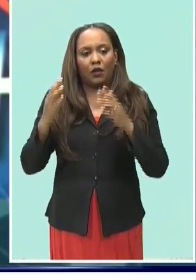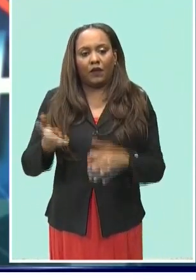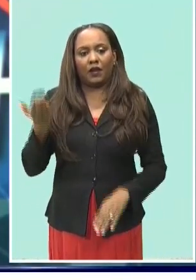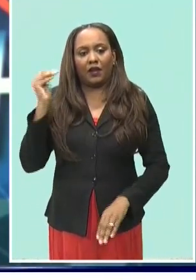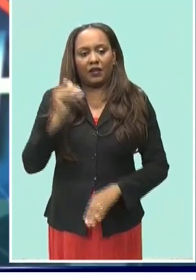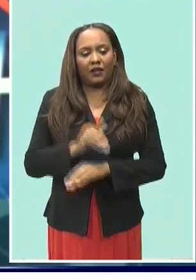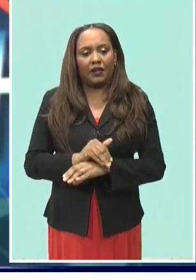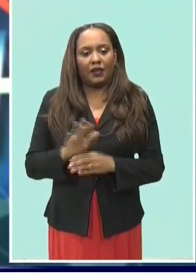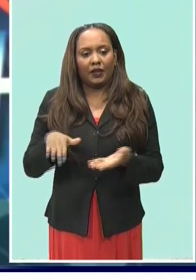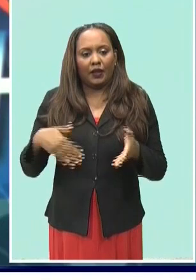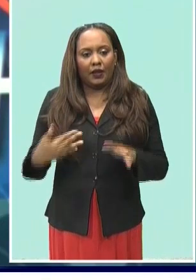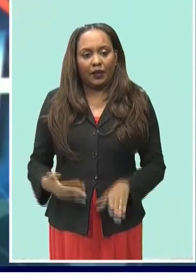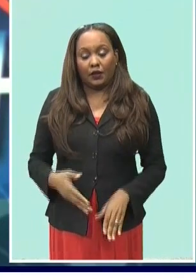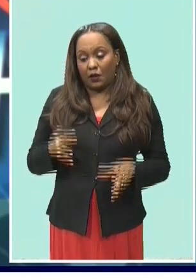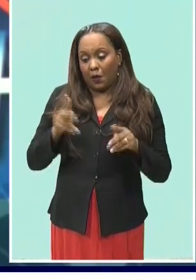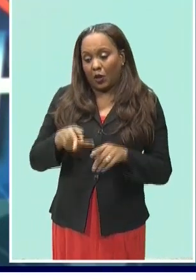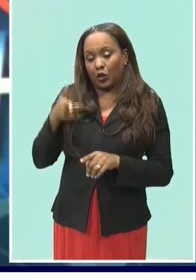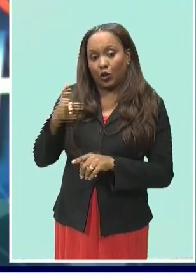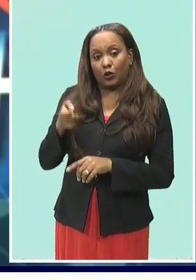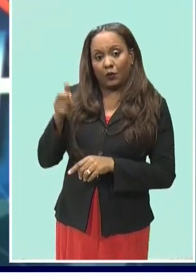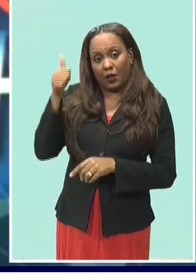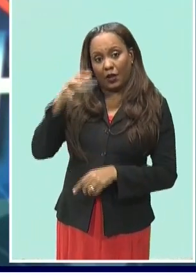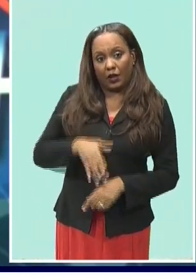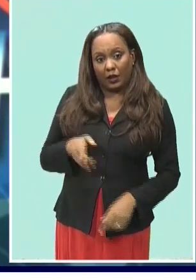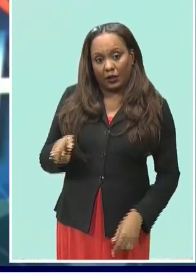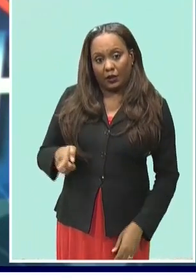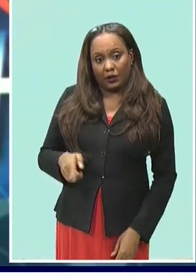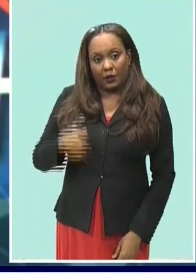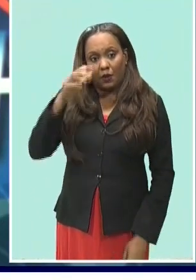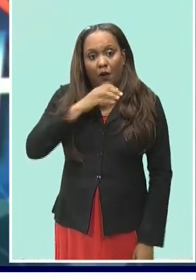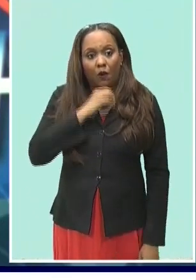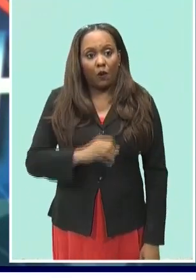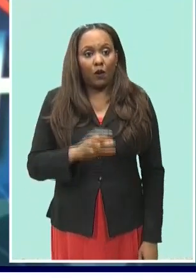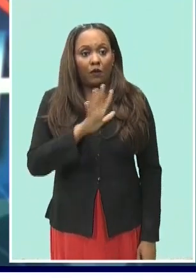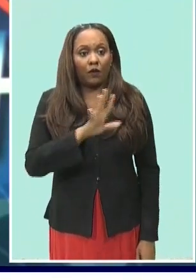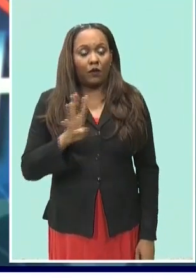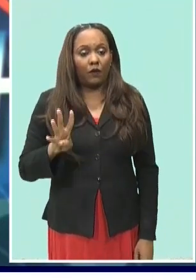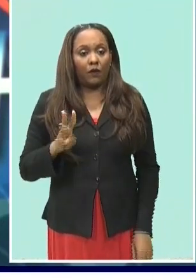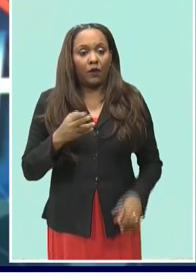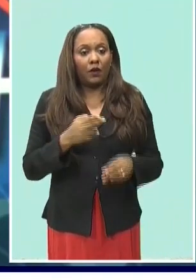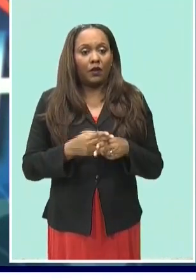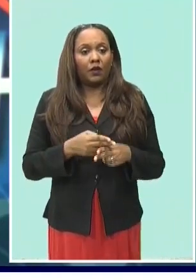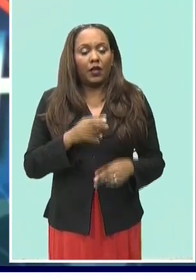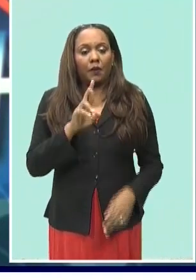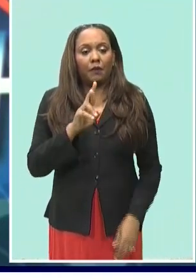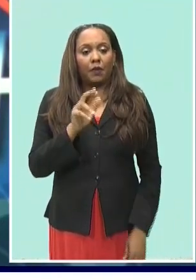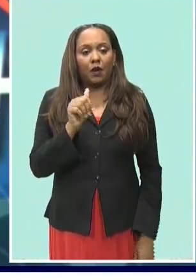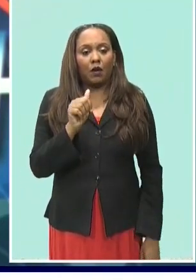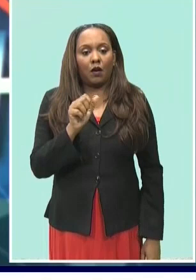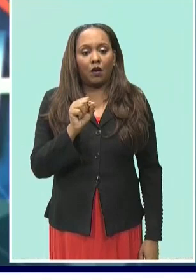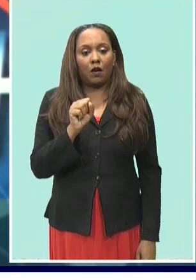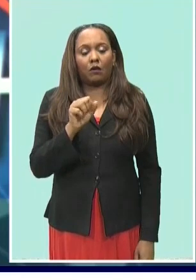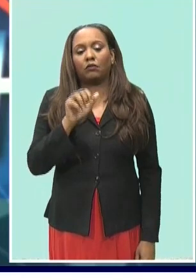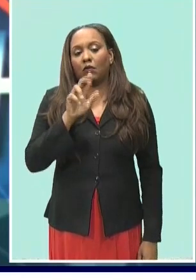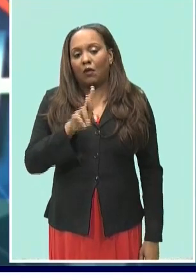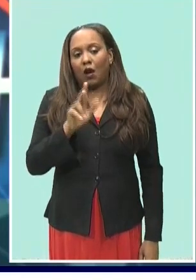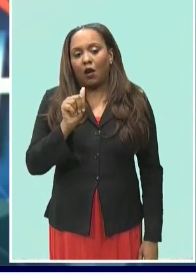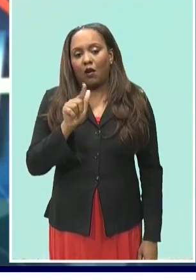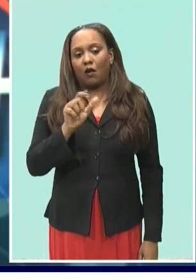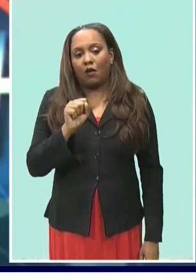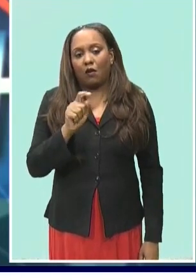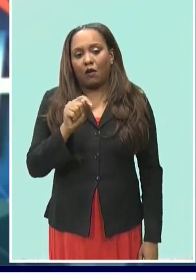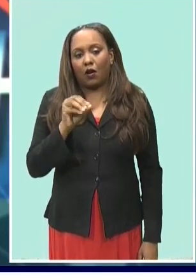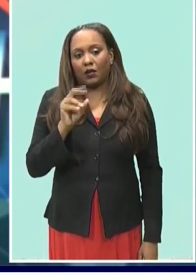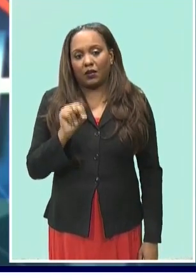He's 54-year-old Ralston Philip Agard of Sandy Hill, St. Philip. According to police, around 11:45, Agard had